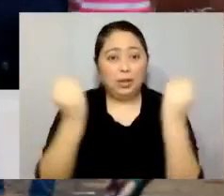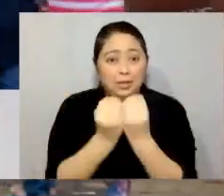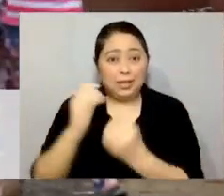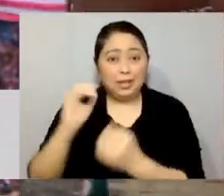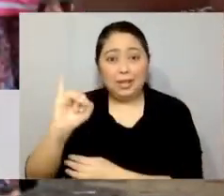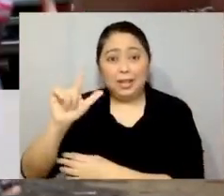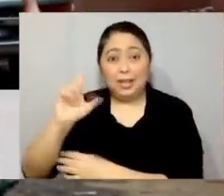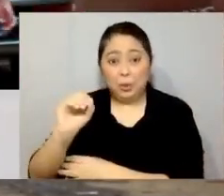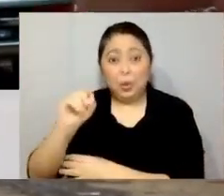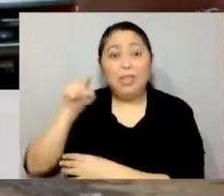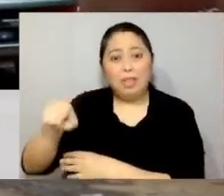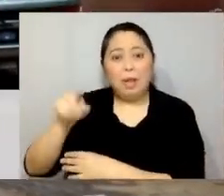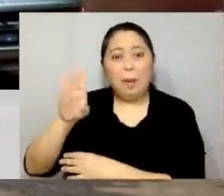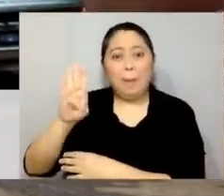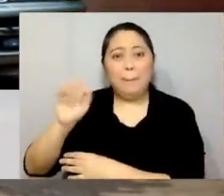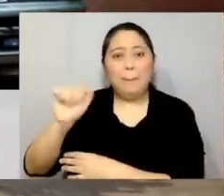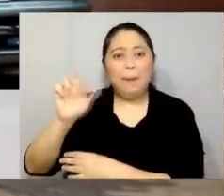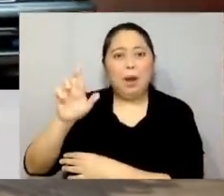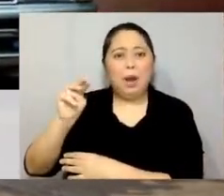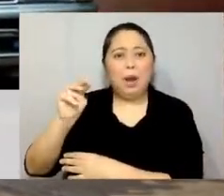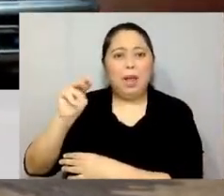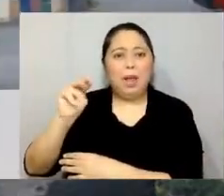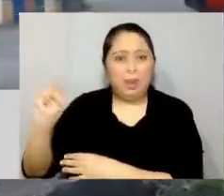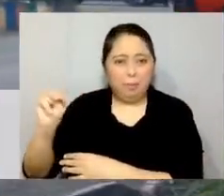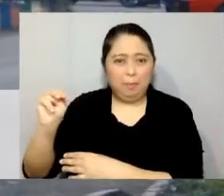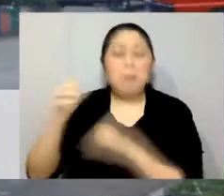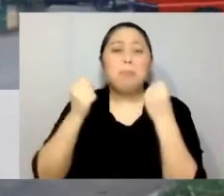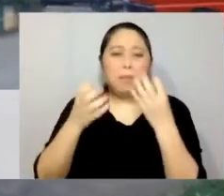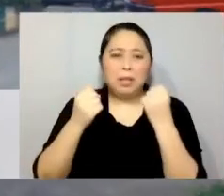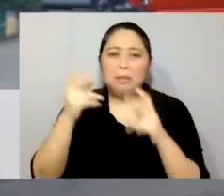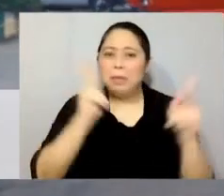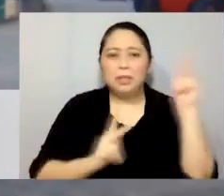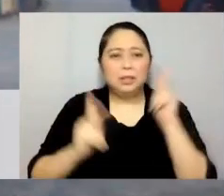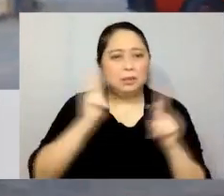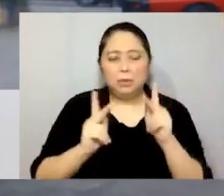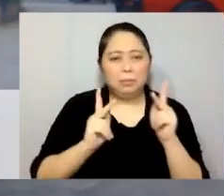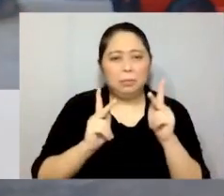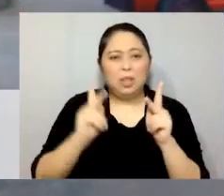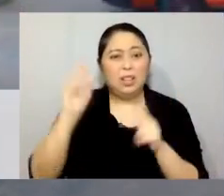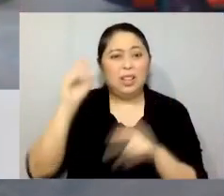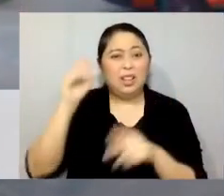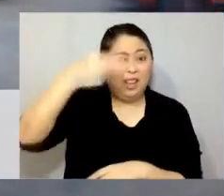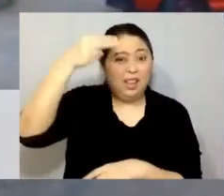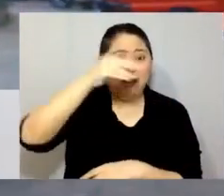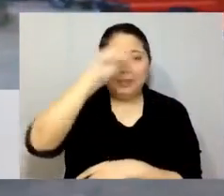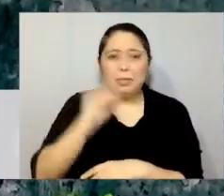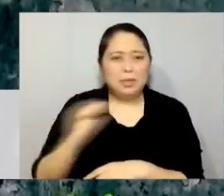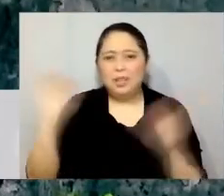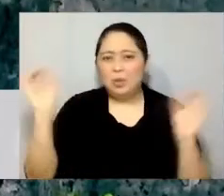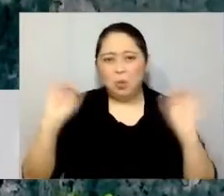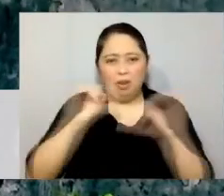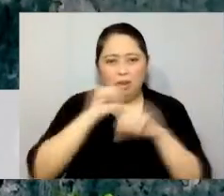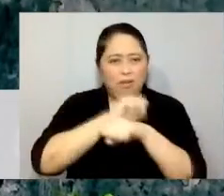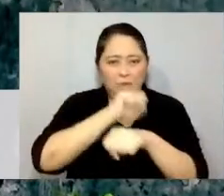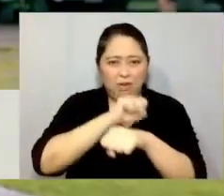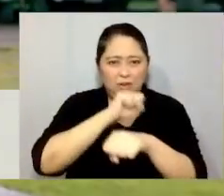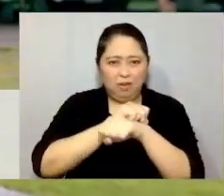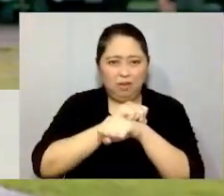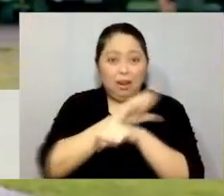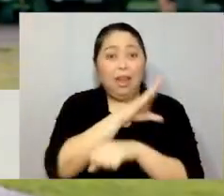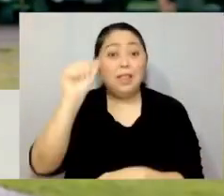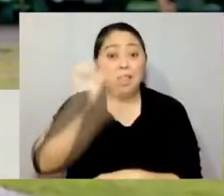region also has the highest unemployment rate. The region also suffers from high rates of violence, according to the